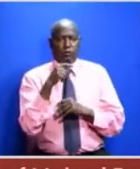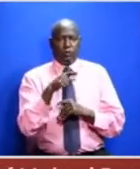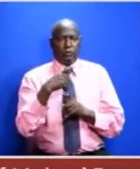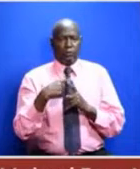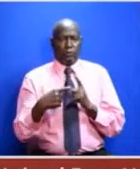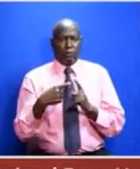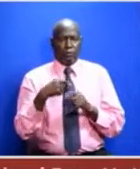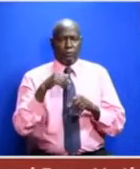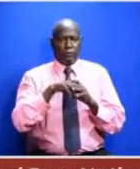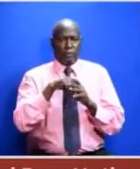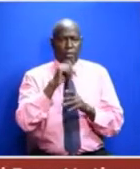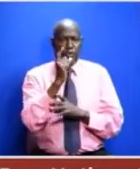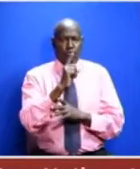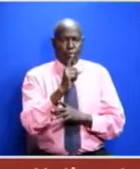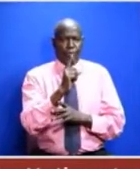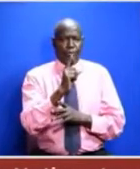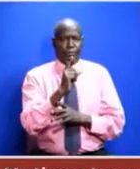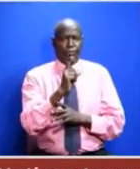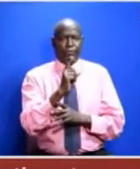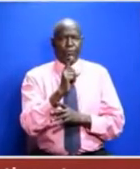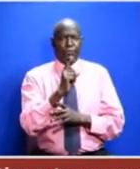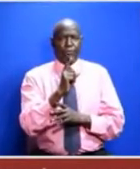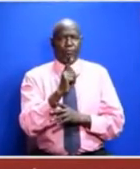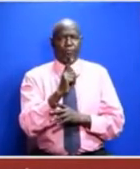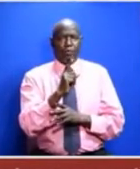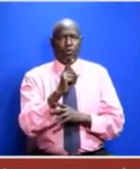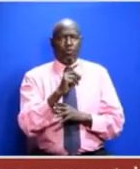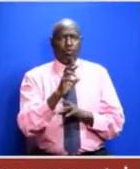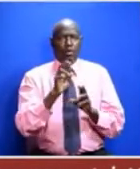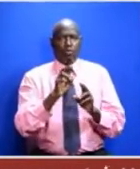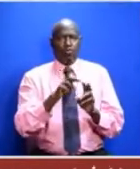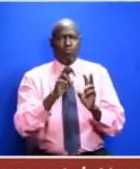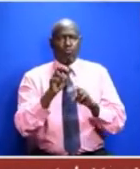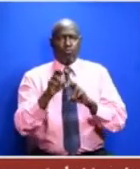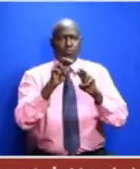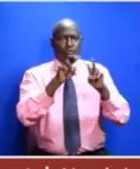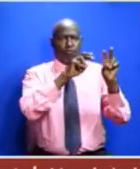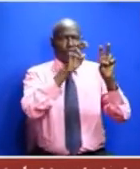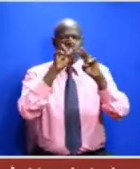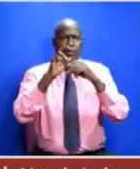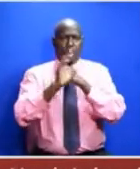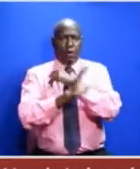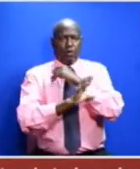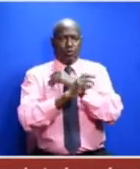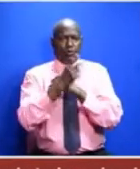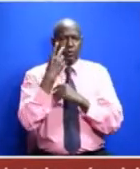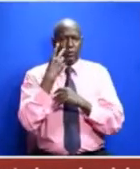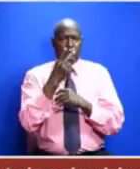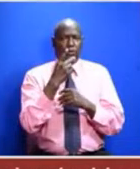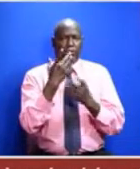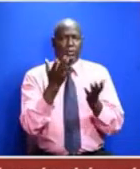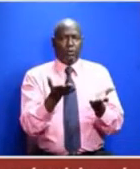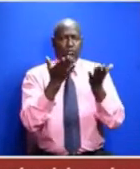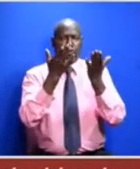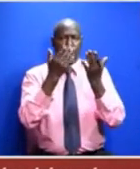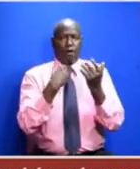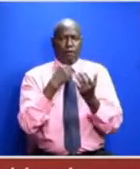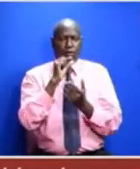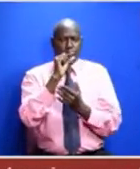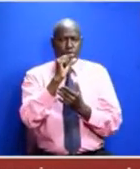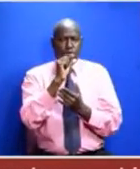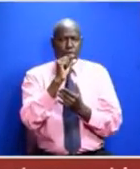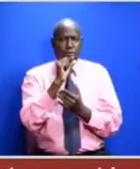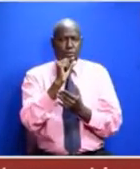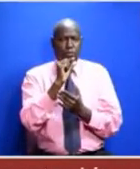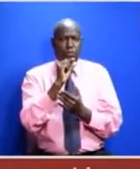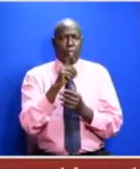Nairobi. And therefore, we are going around the country to see the progress made. So far, there is a bit of progress. We've discussed with my colleagues